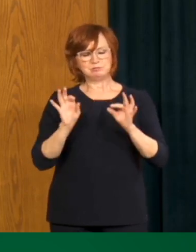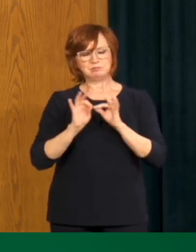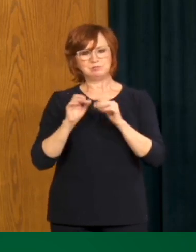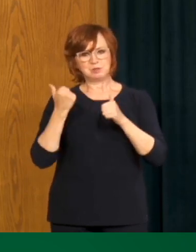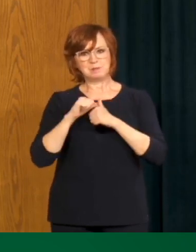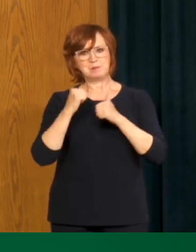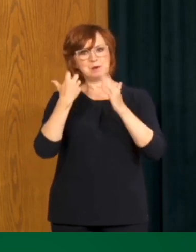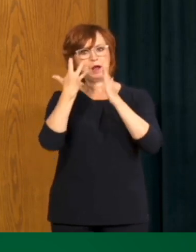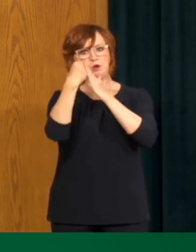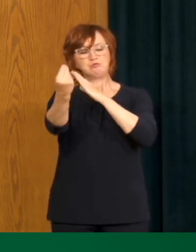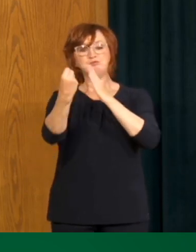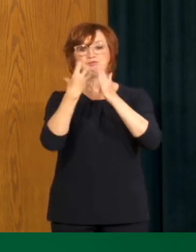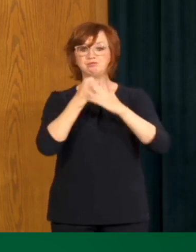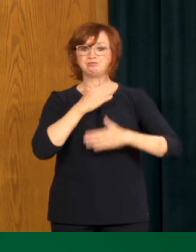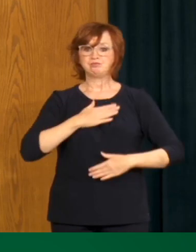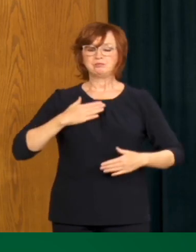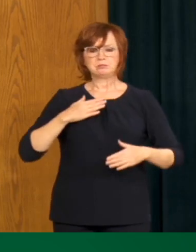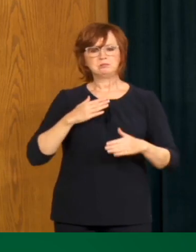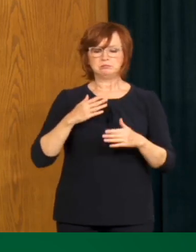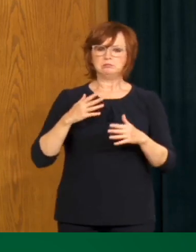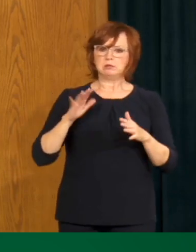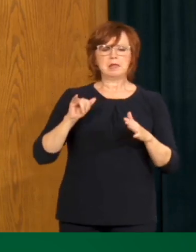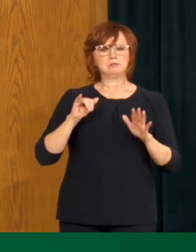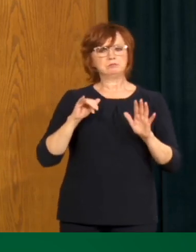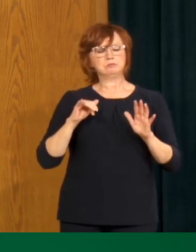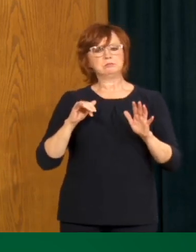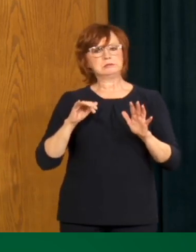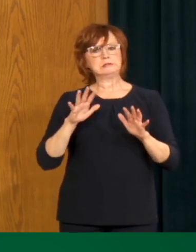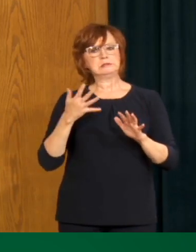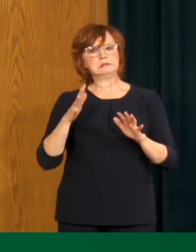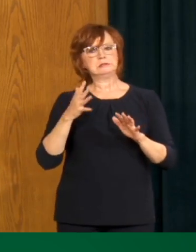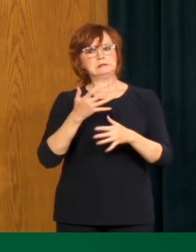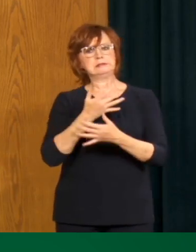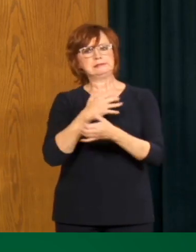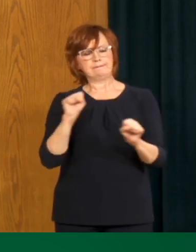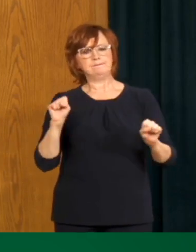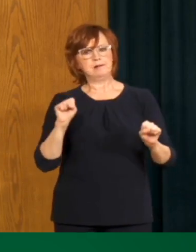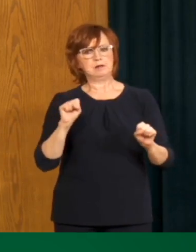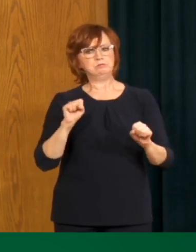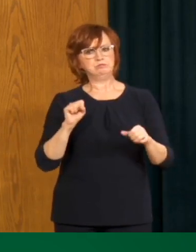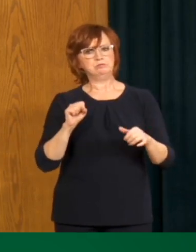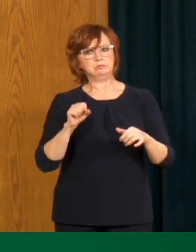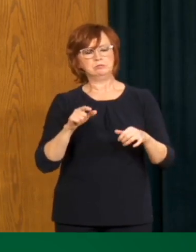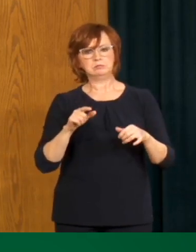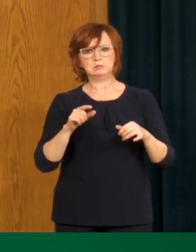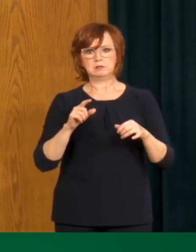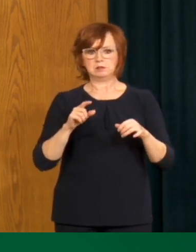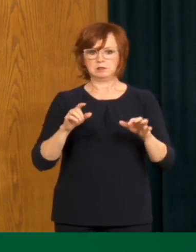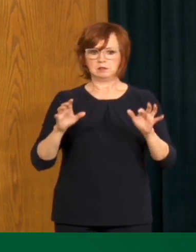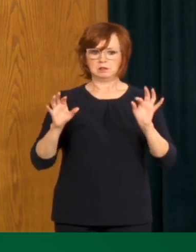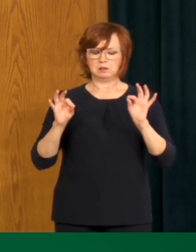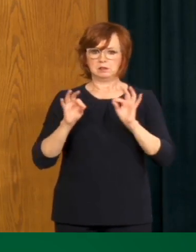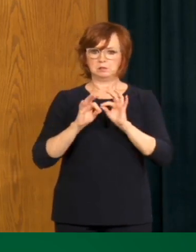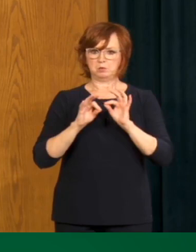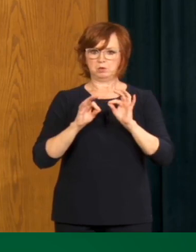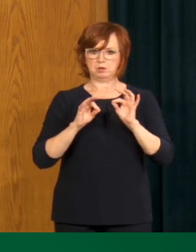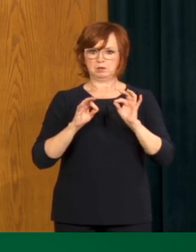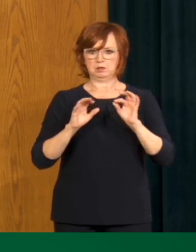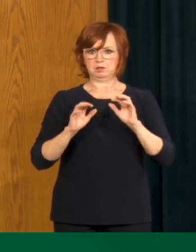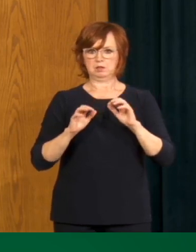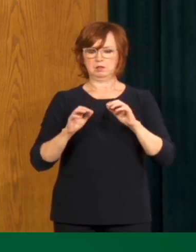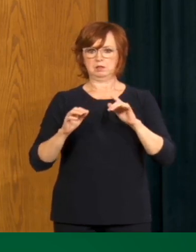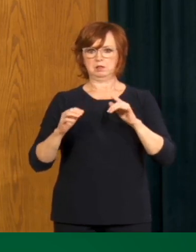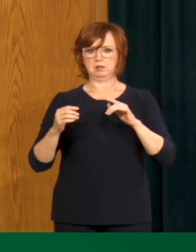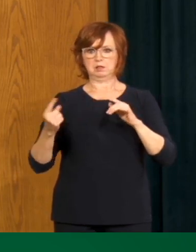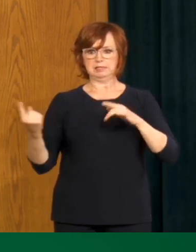activities, day camps should be fairly safe. Observing some of those basic principles, that's also a good training for when school starts. The day camps are a